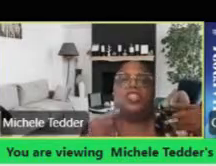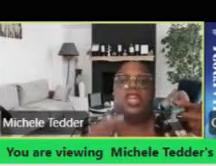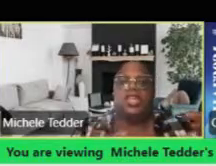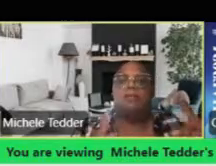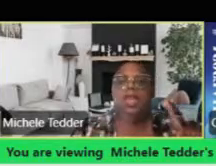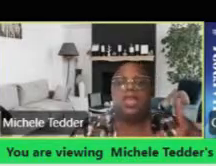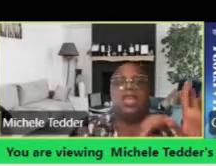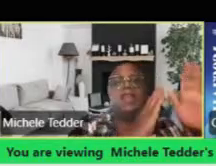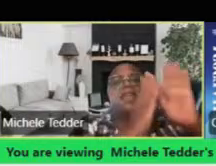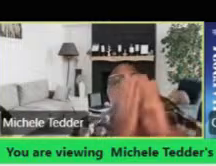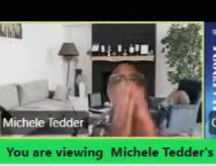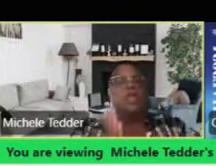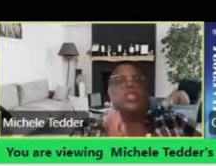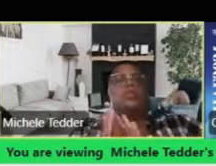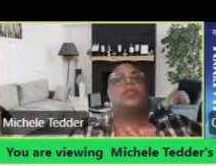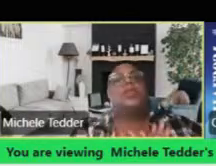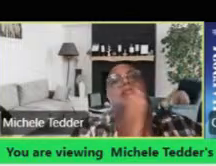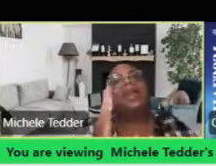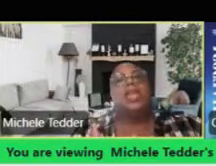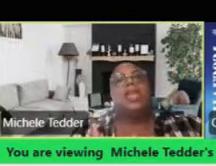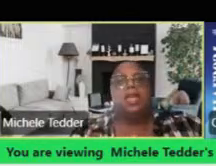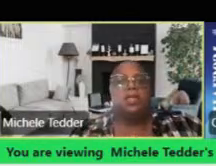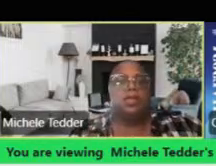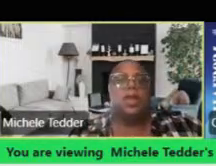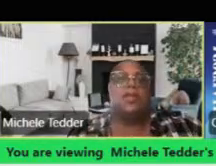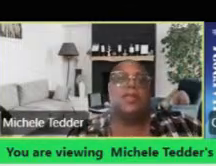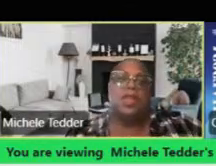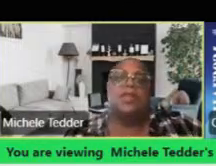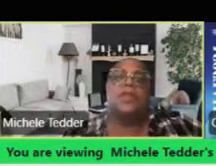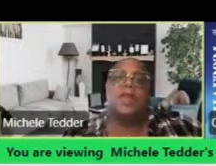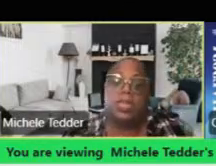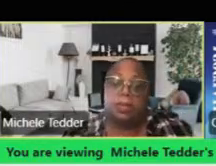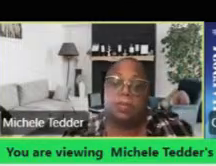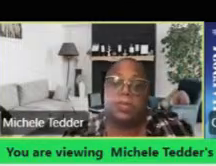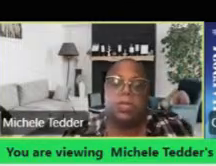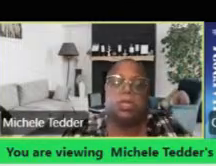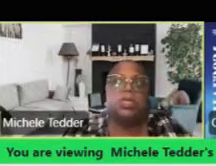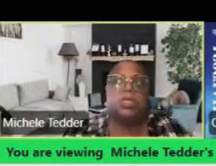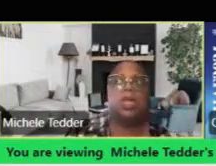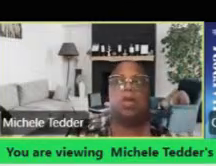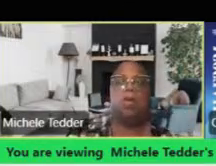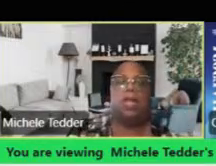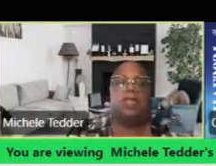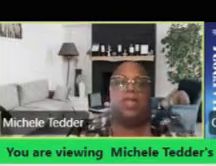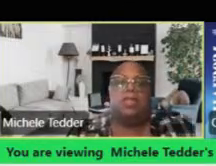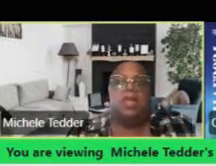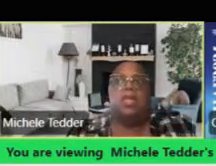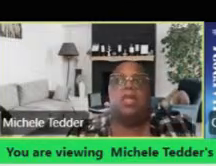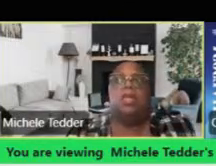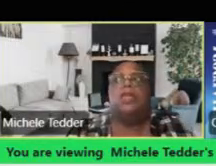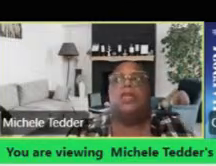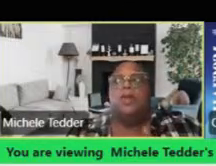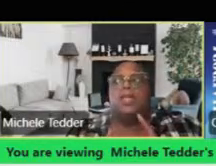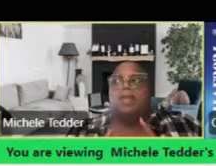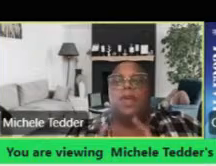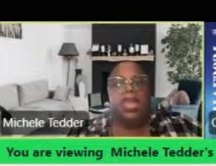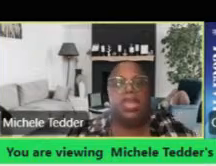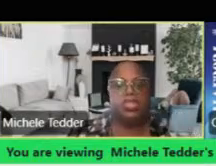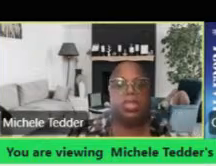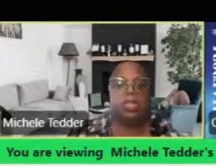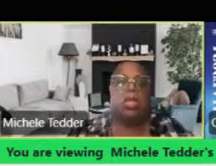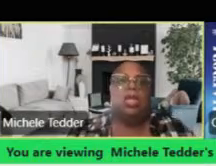are just making that switch to putting that into healthcare curriculums. So I think that you as